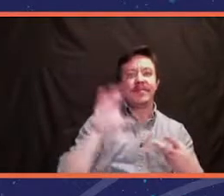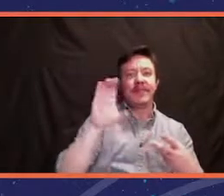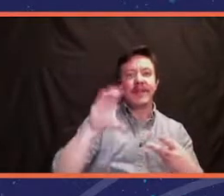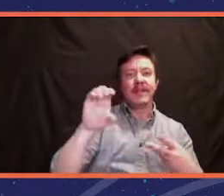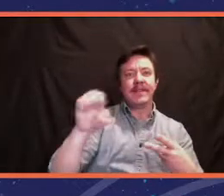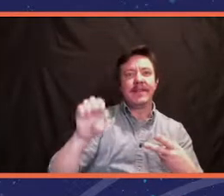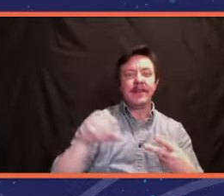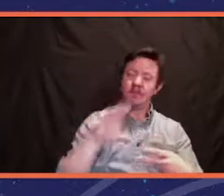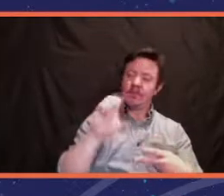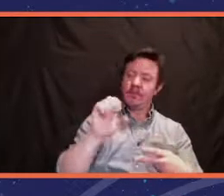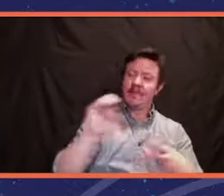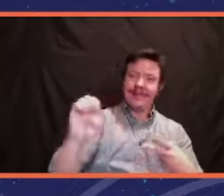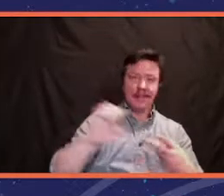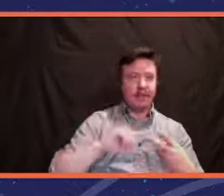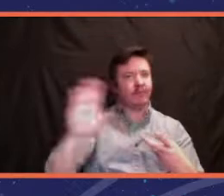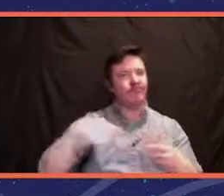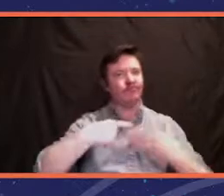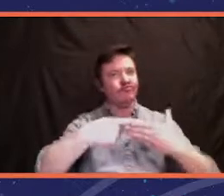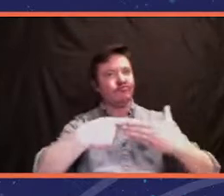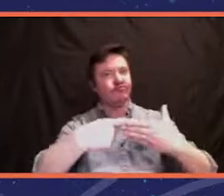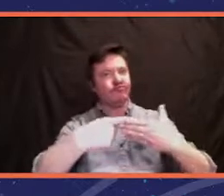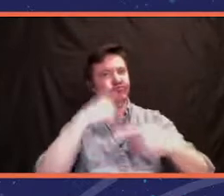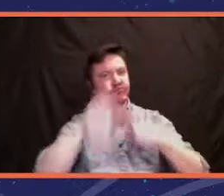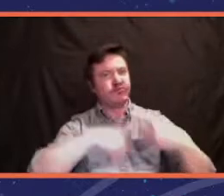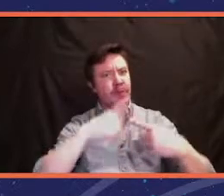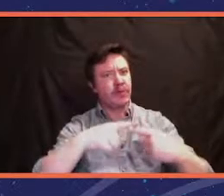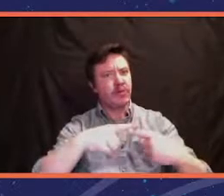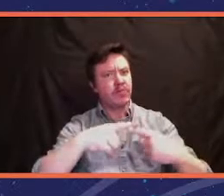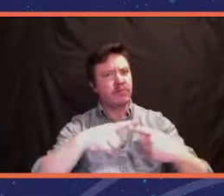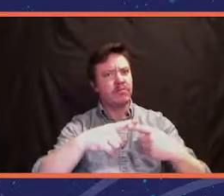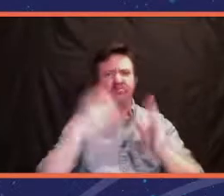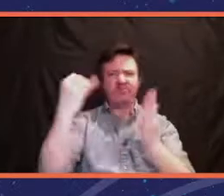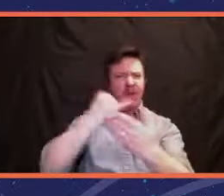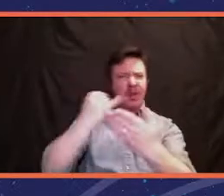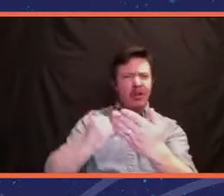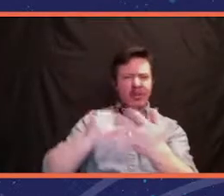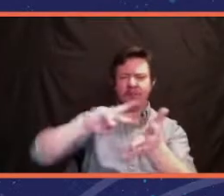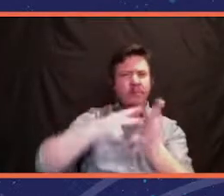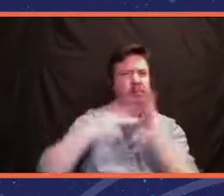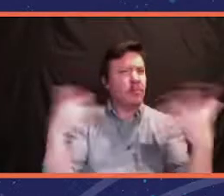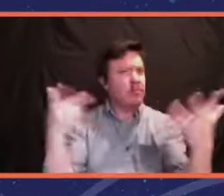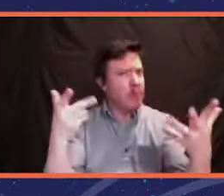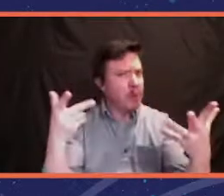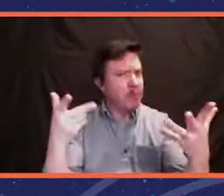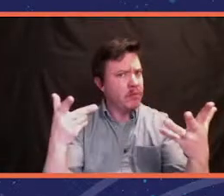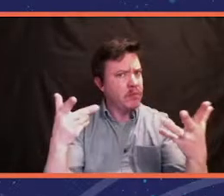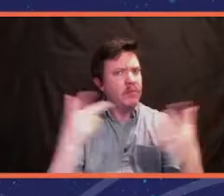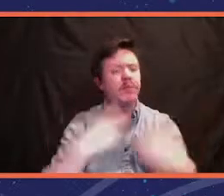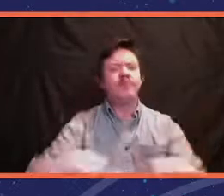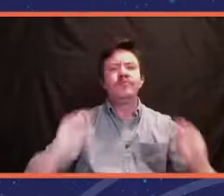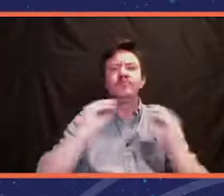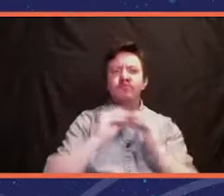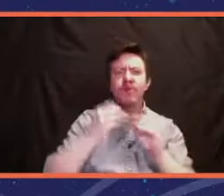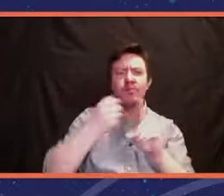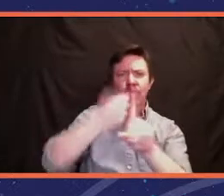conversation about what it means to be an artist, and maybe hear a little bit about Creative Wildfire was.